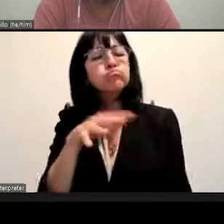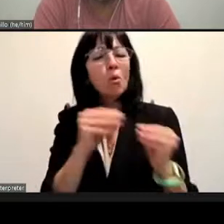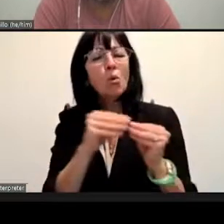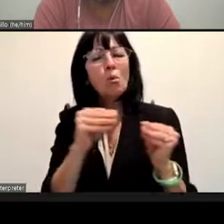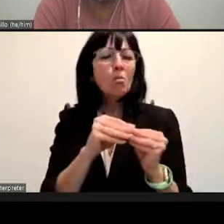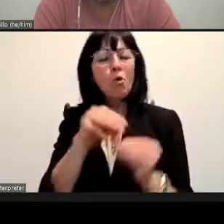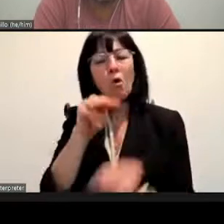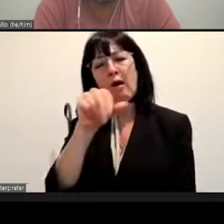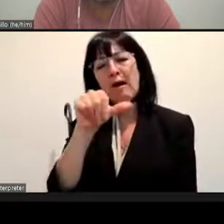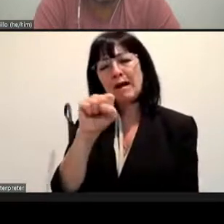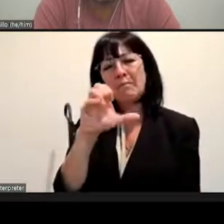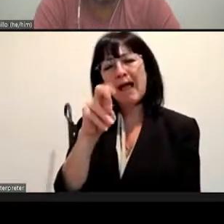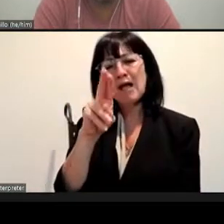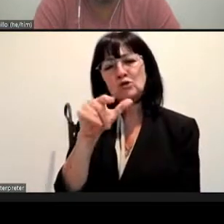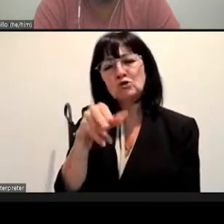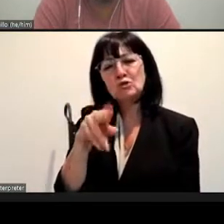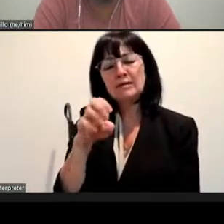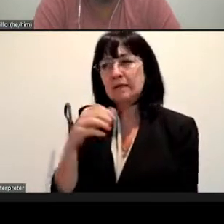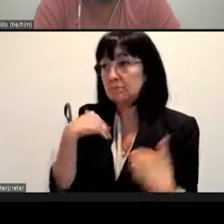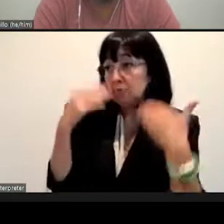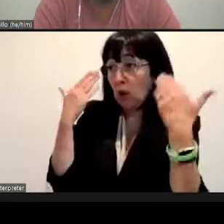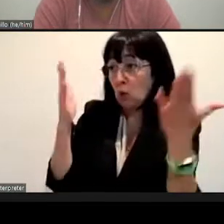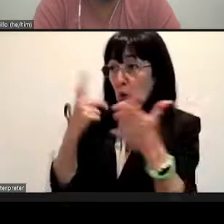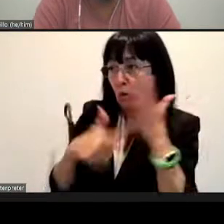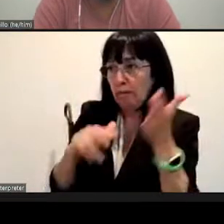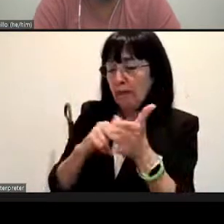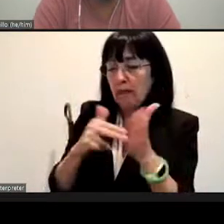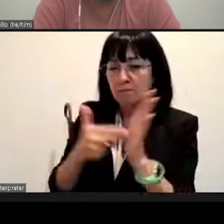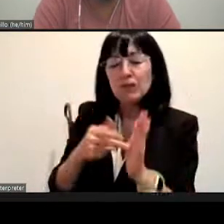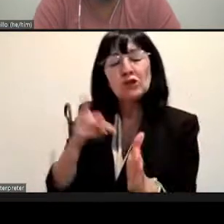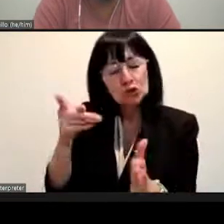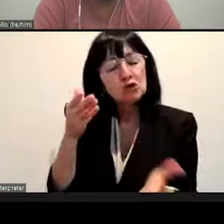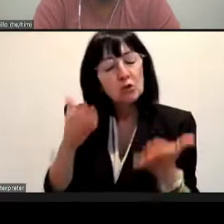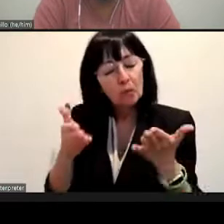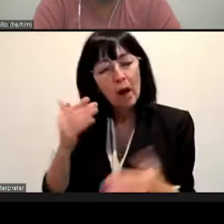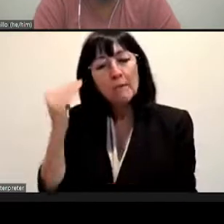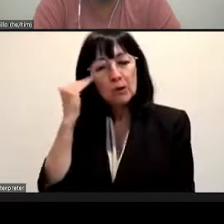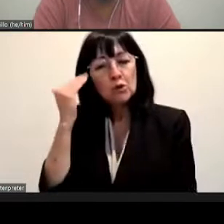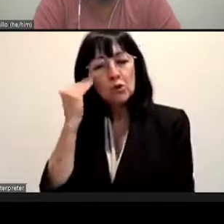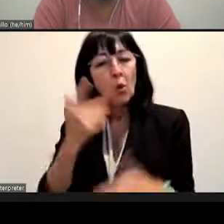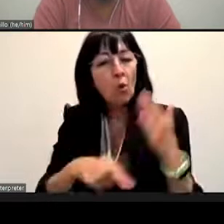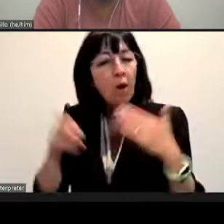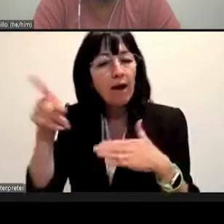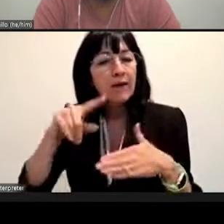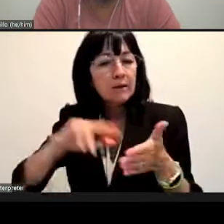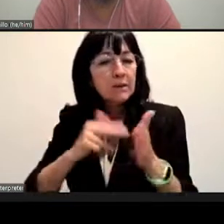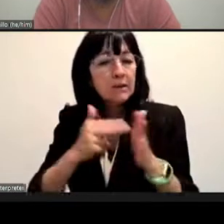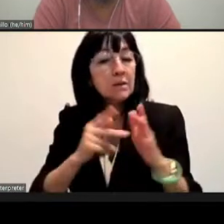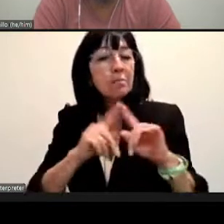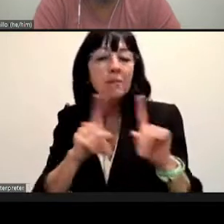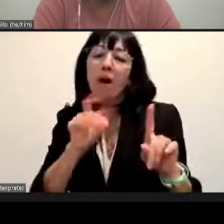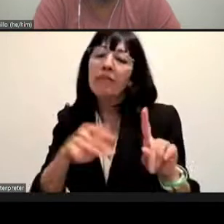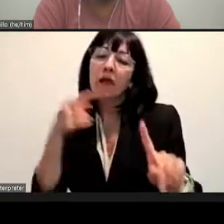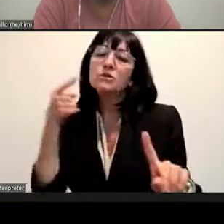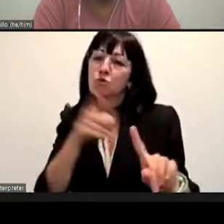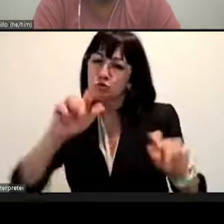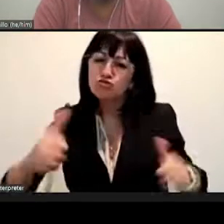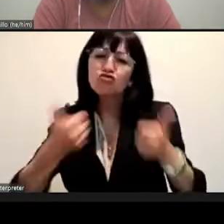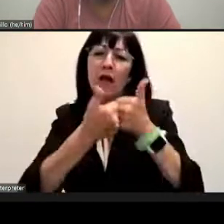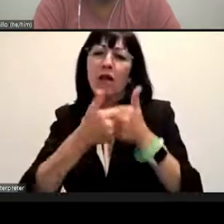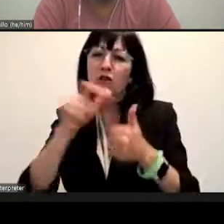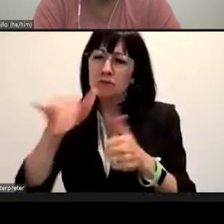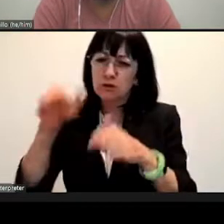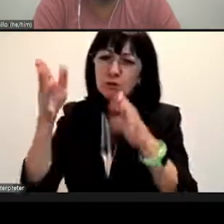know what that means. Nothing is masculine. You probably do know what they mean, but that's the point to challenge, to say,